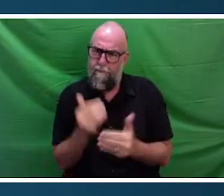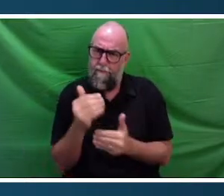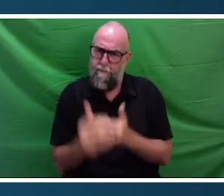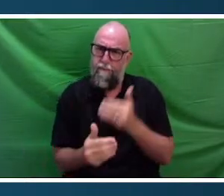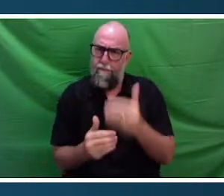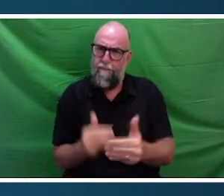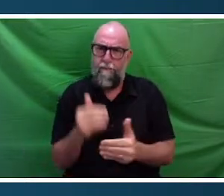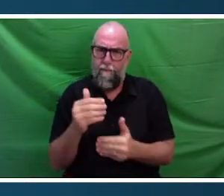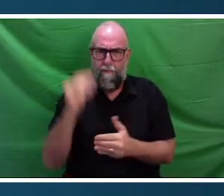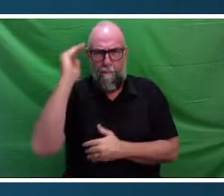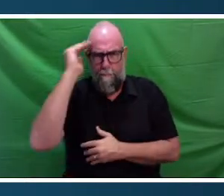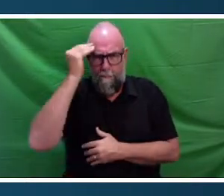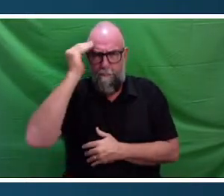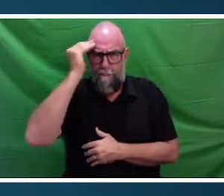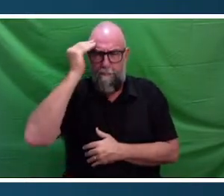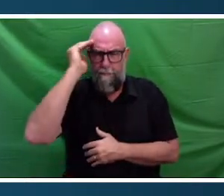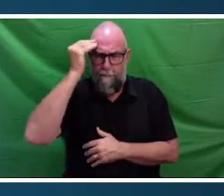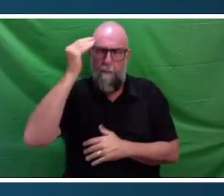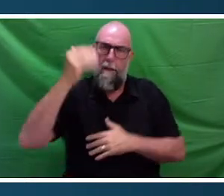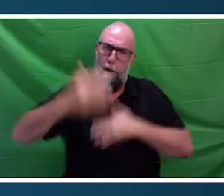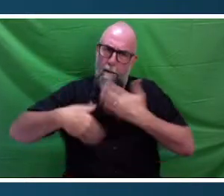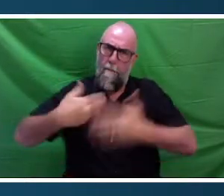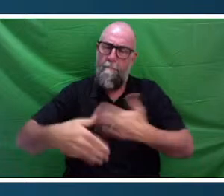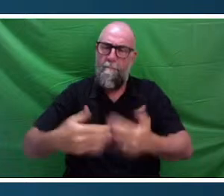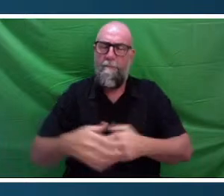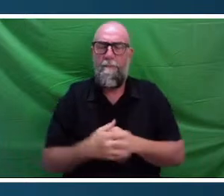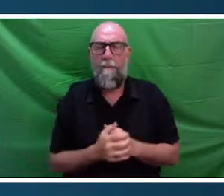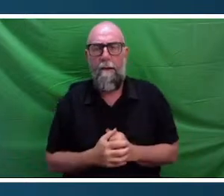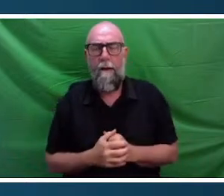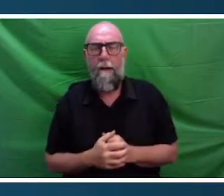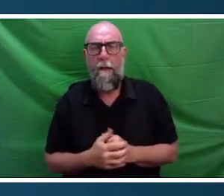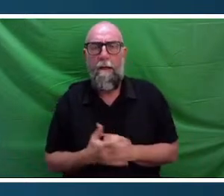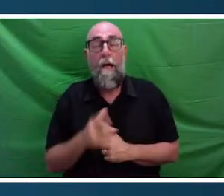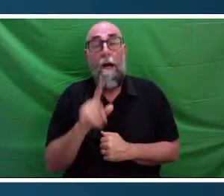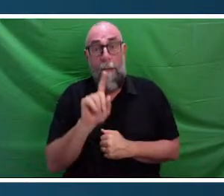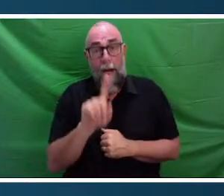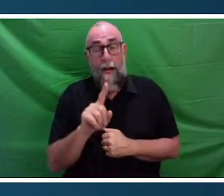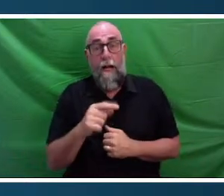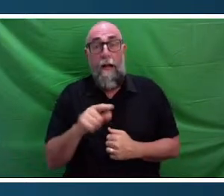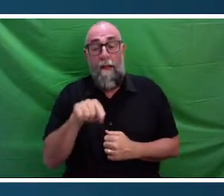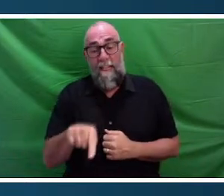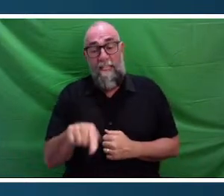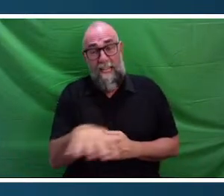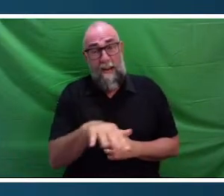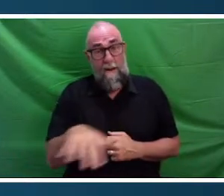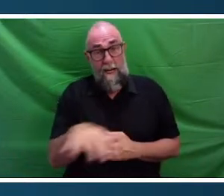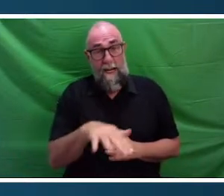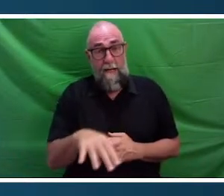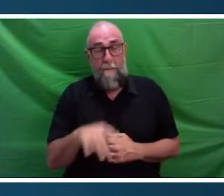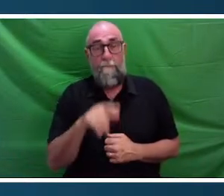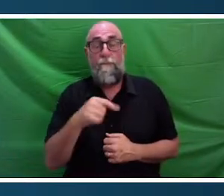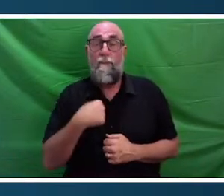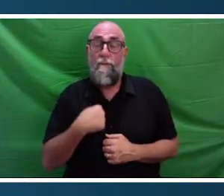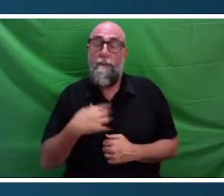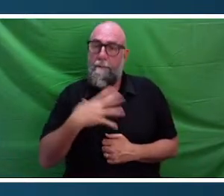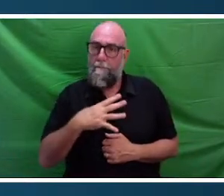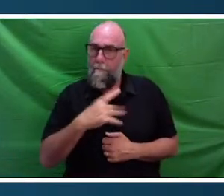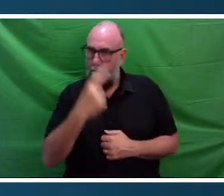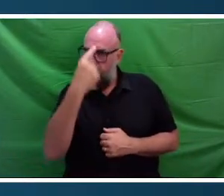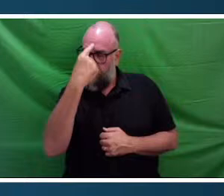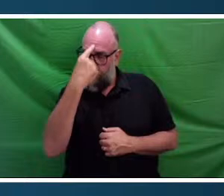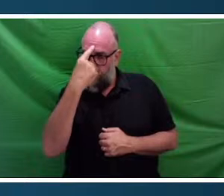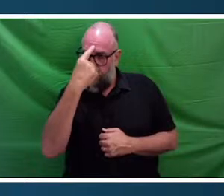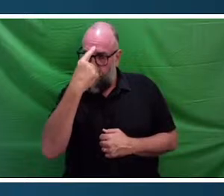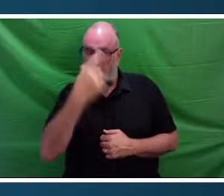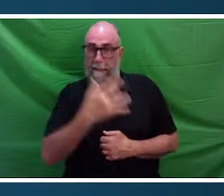conducive to peace building. However, the approach in these areas must be sensitive to the complex dynamics